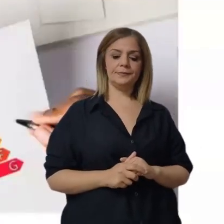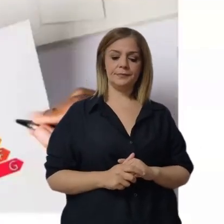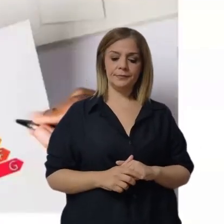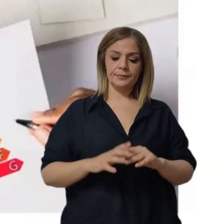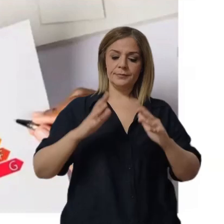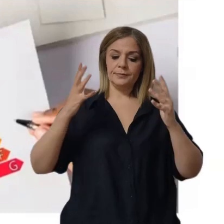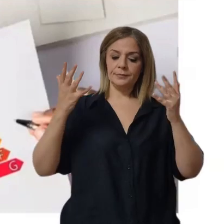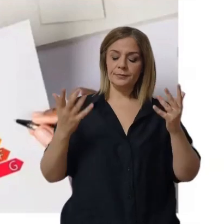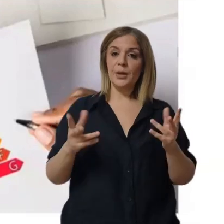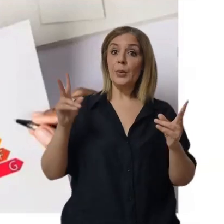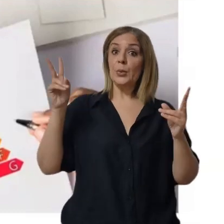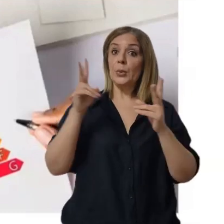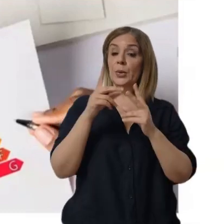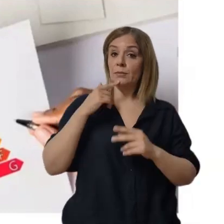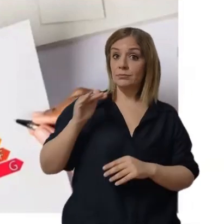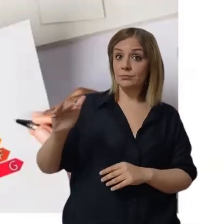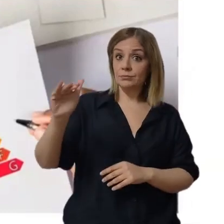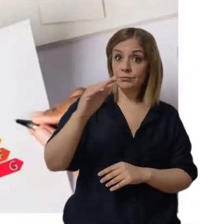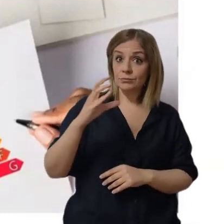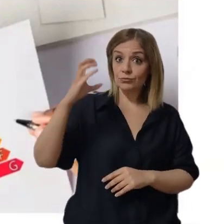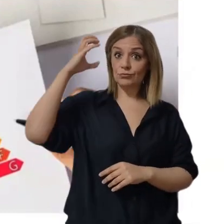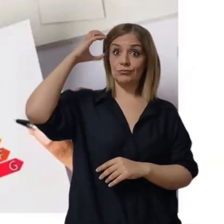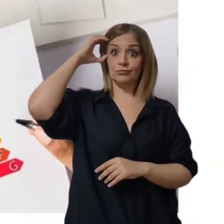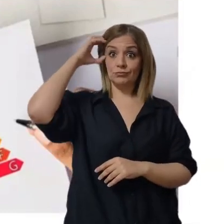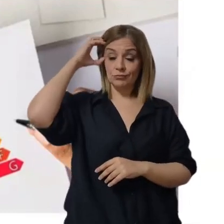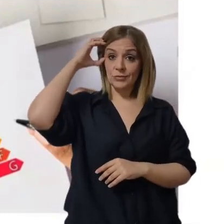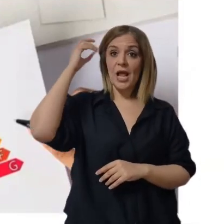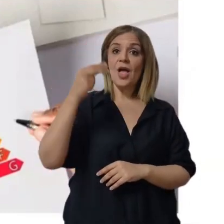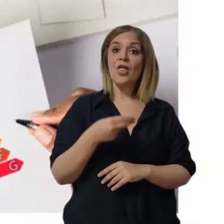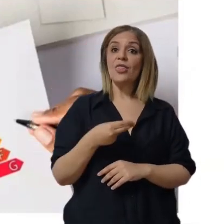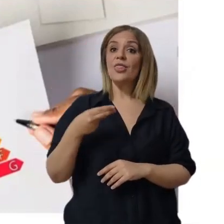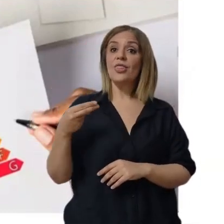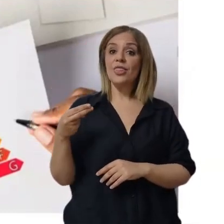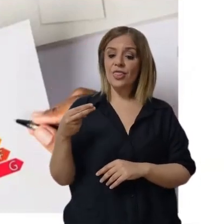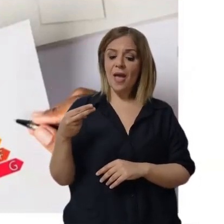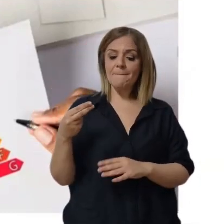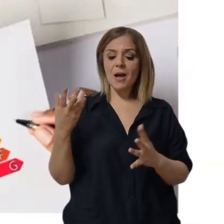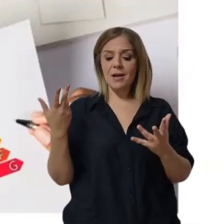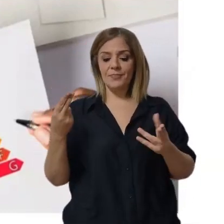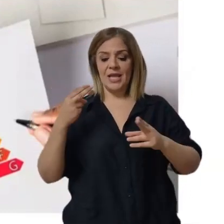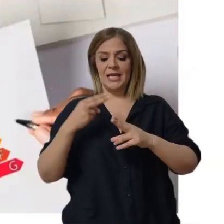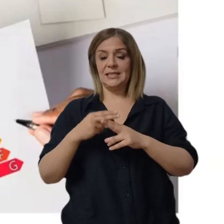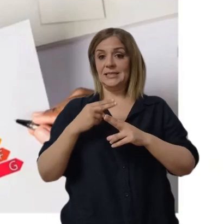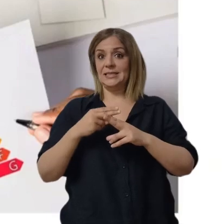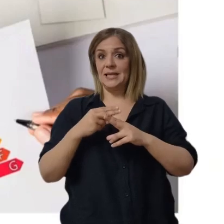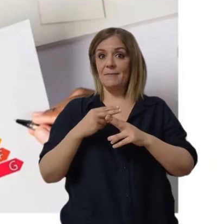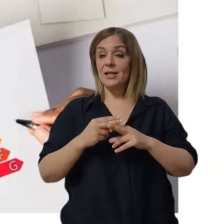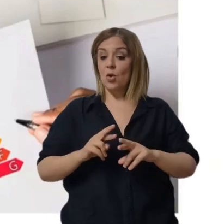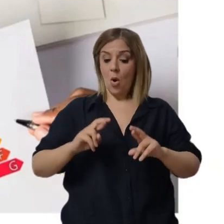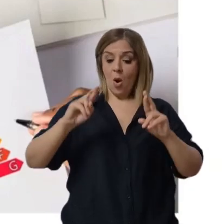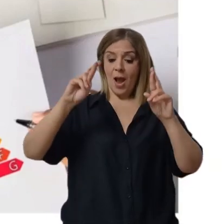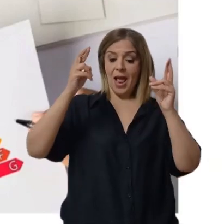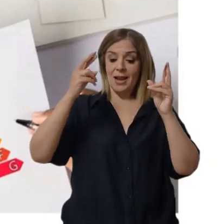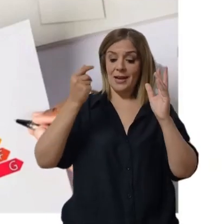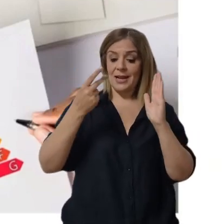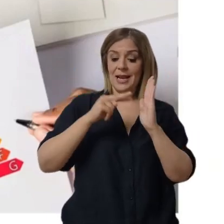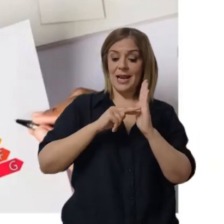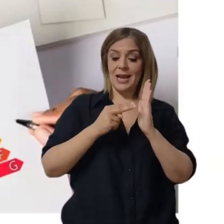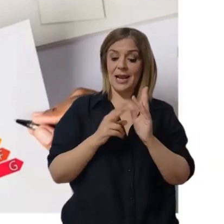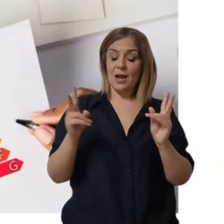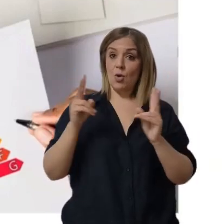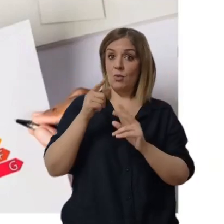So this is just a quick reminder about why energy consumption is